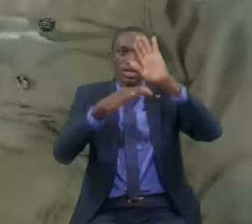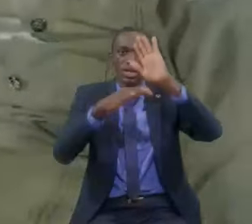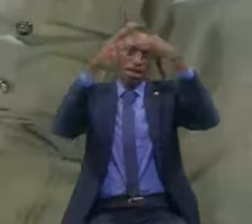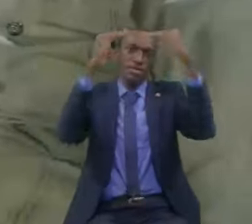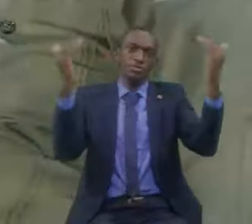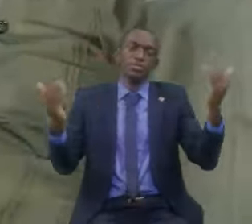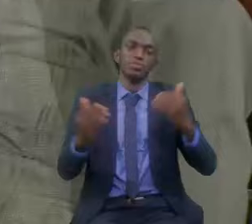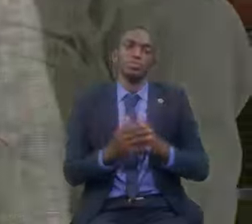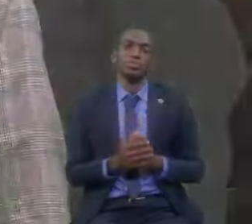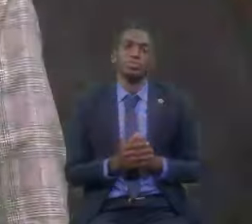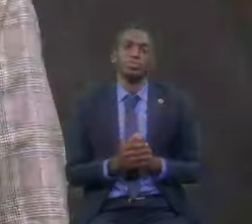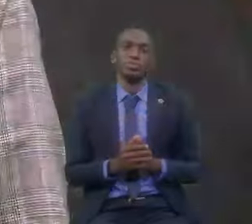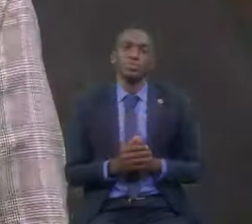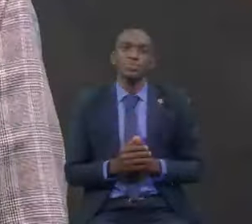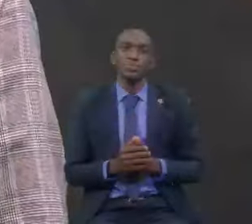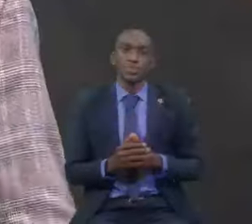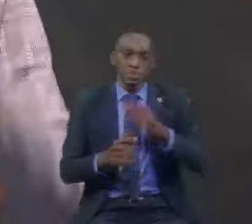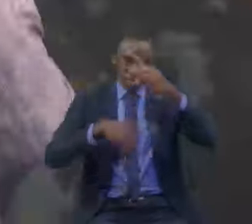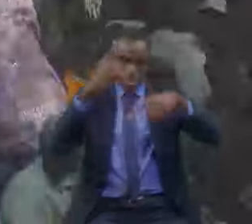heaven say